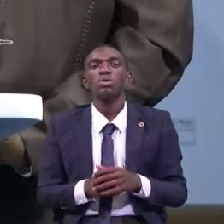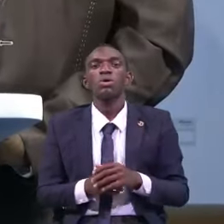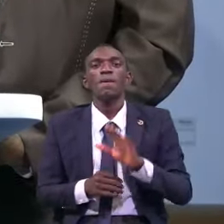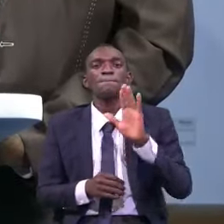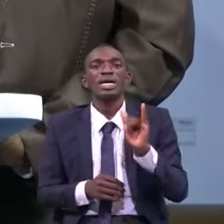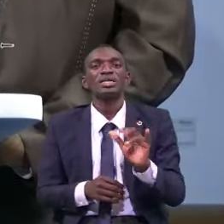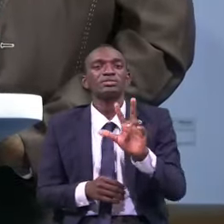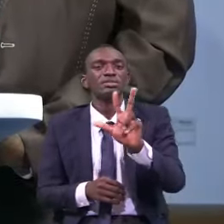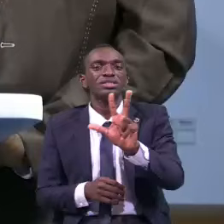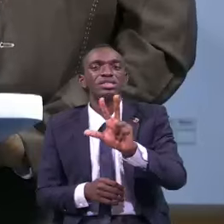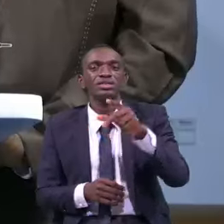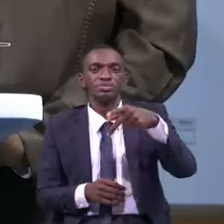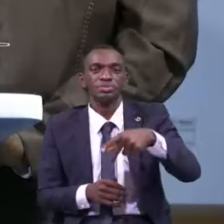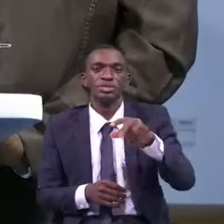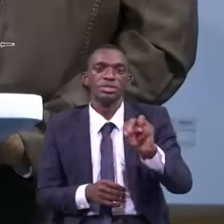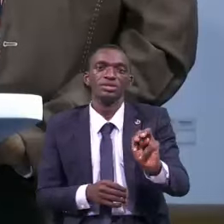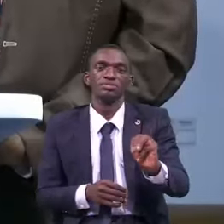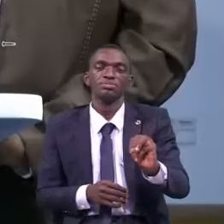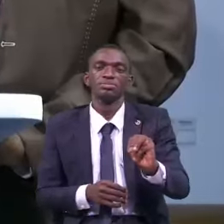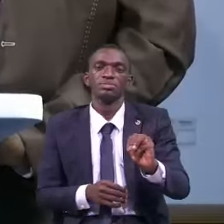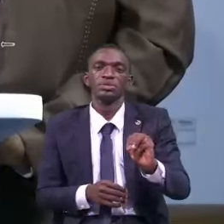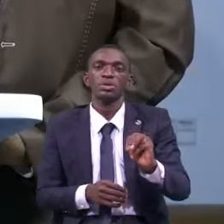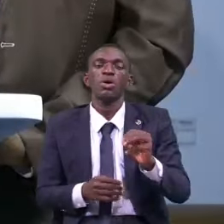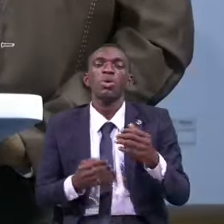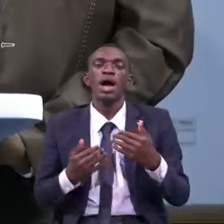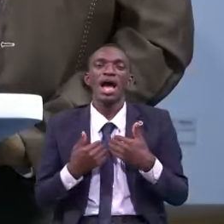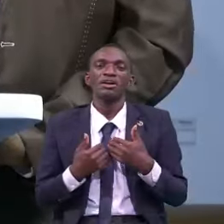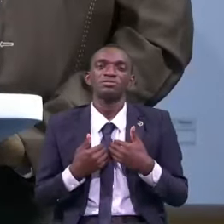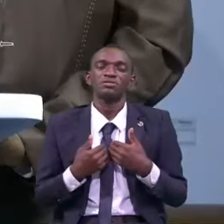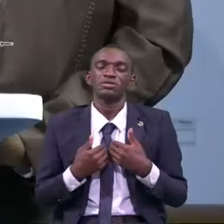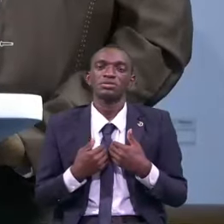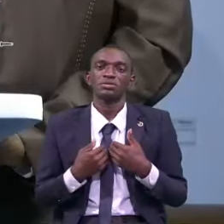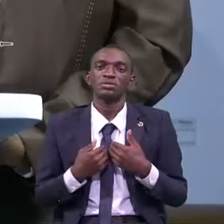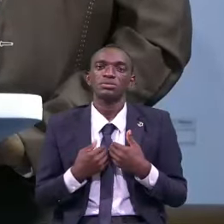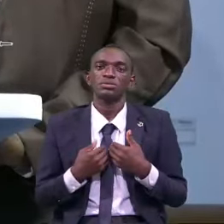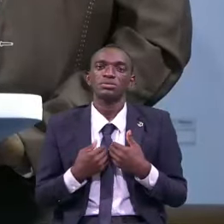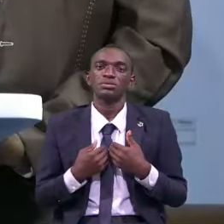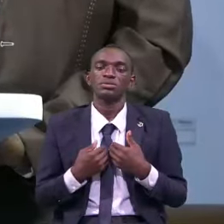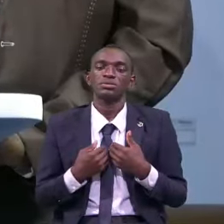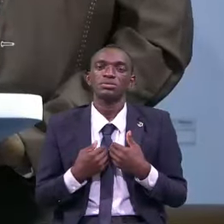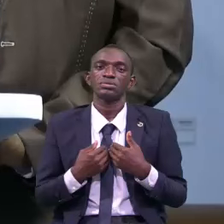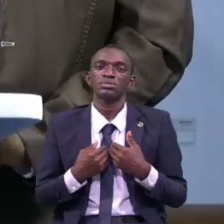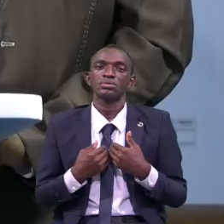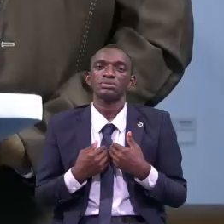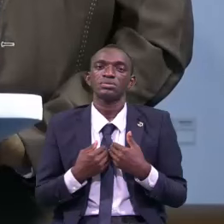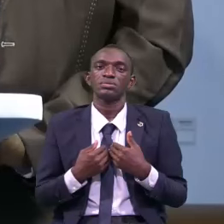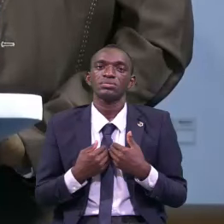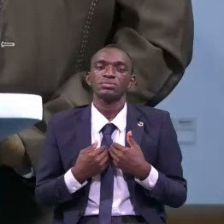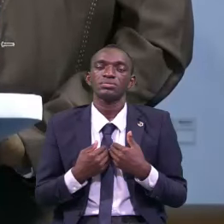un déjeuner avec Jésus. Tous ceux qui viennent prendre la décision